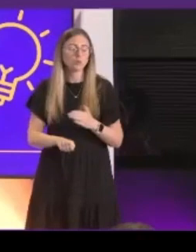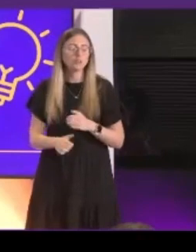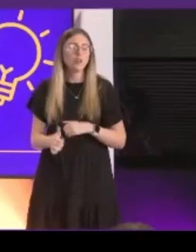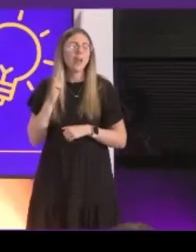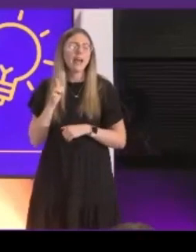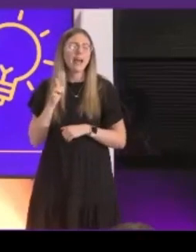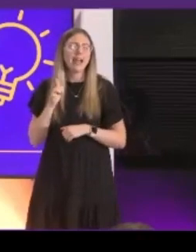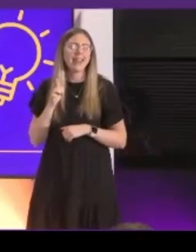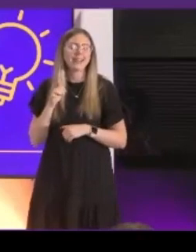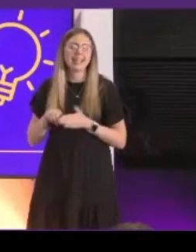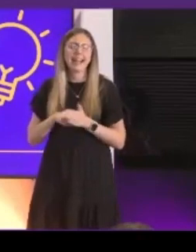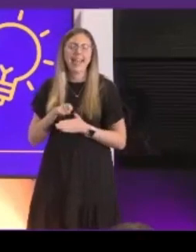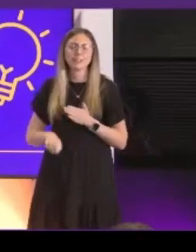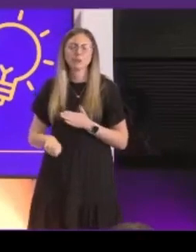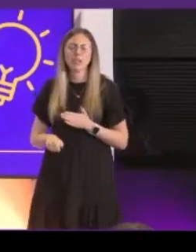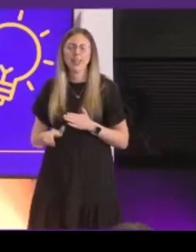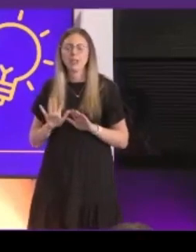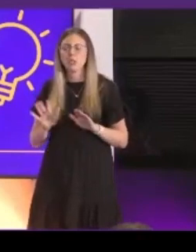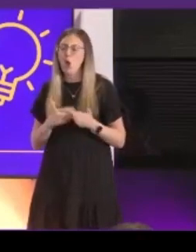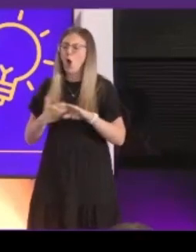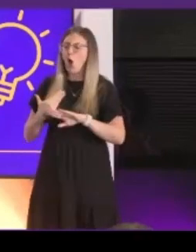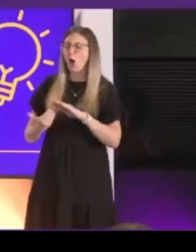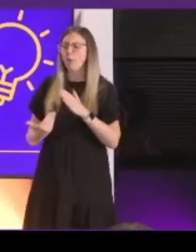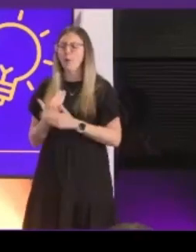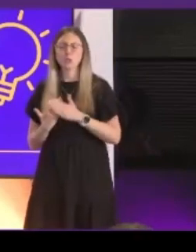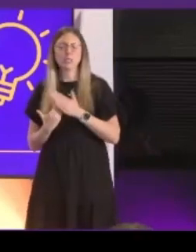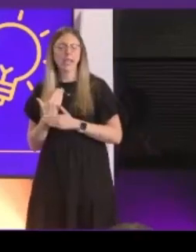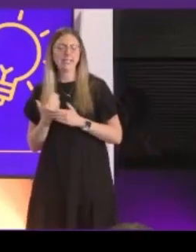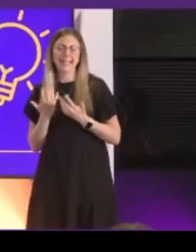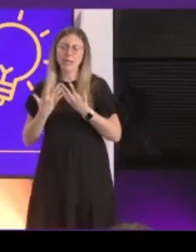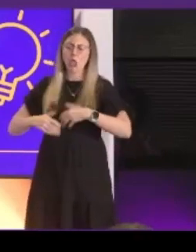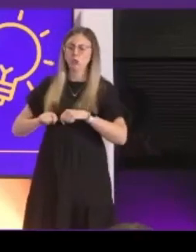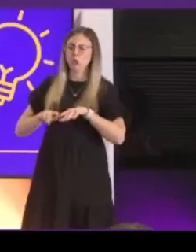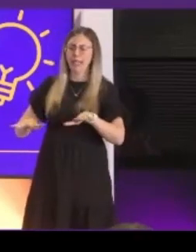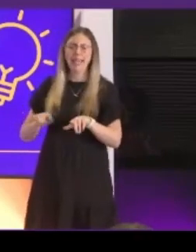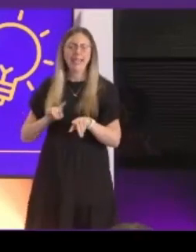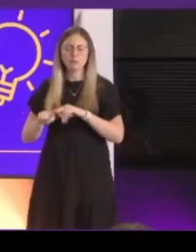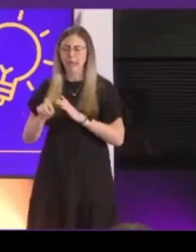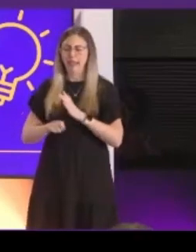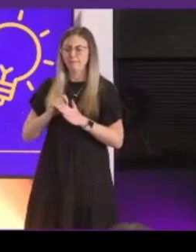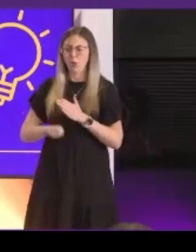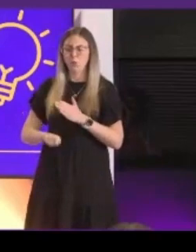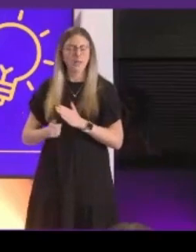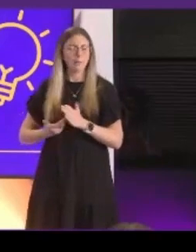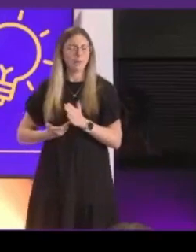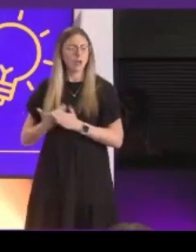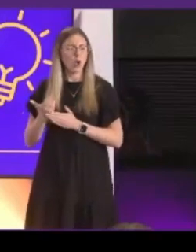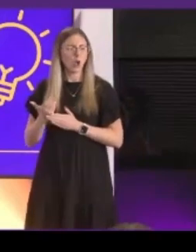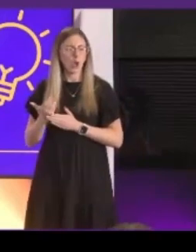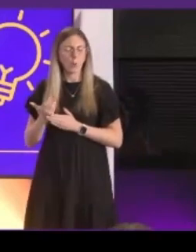Like, don't suddenly jump on modern technology MPs and, you know, try and get our vote, but not go through the rigor